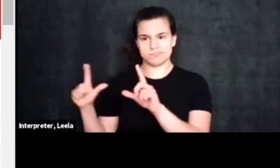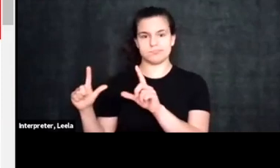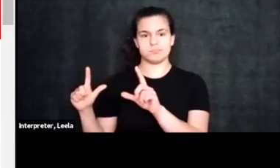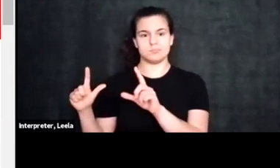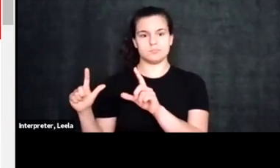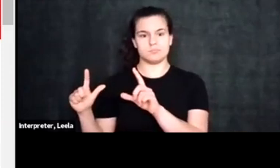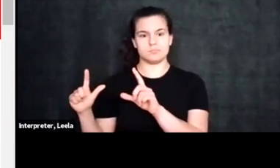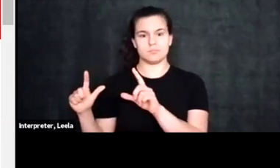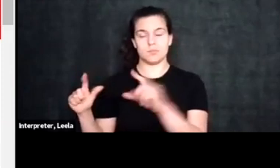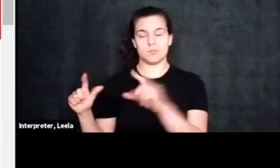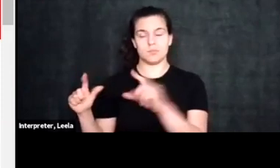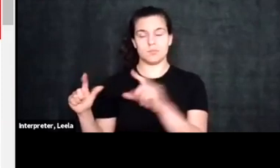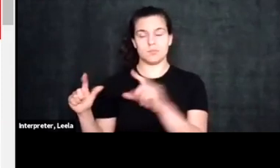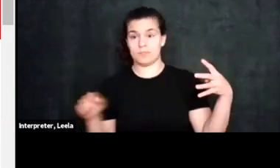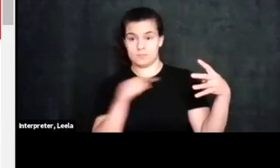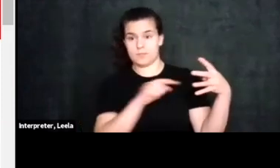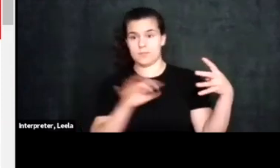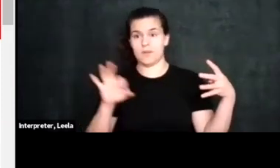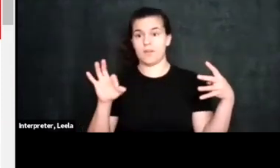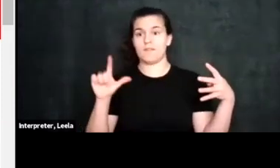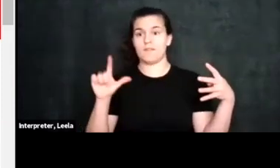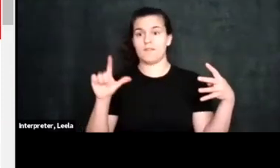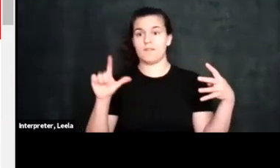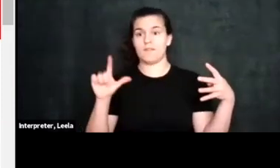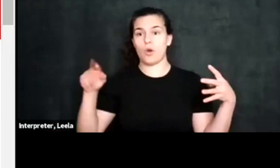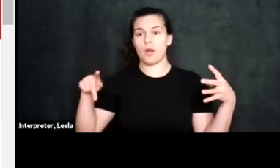the floor plan so that you can see.